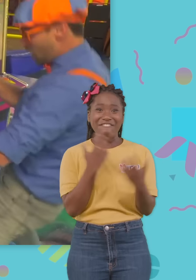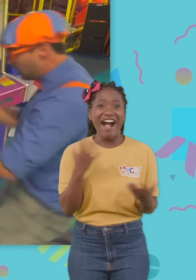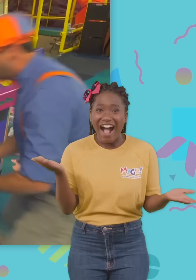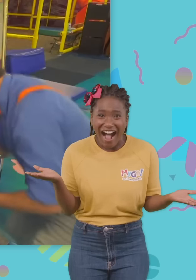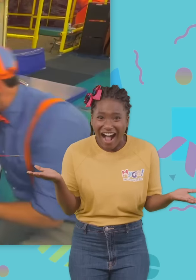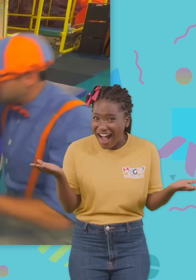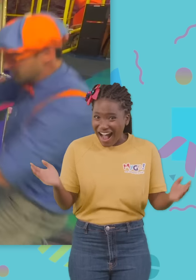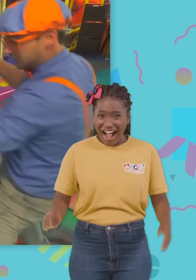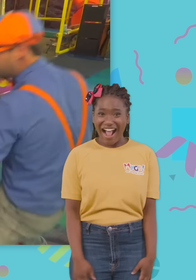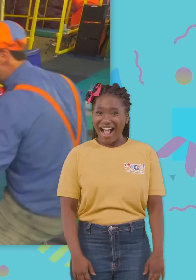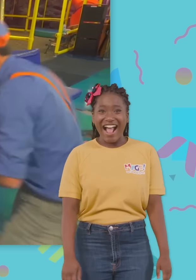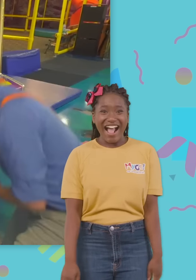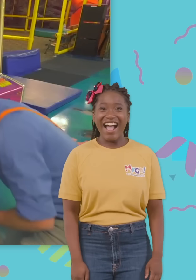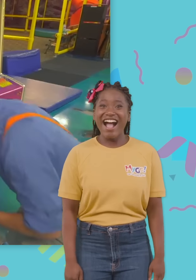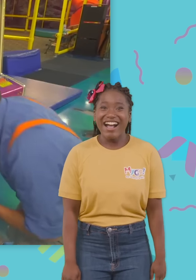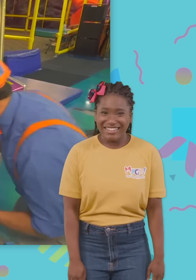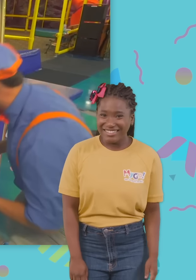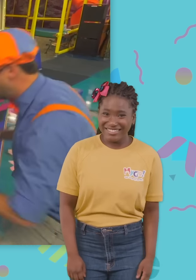Whoa!